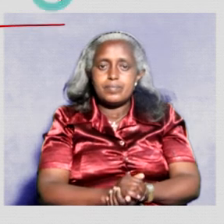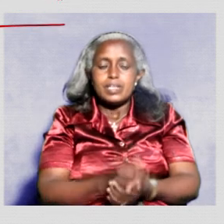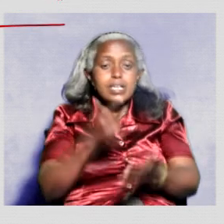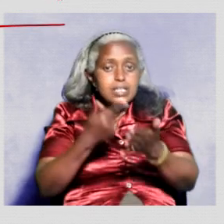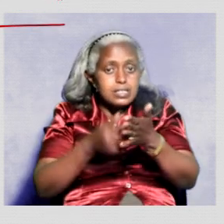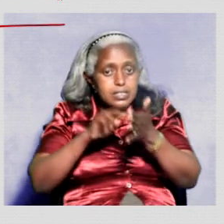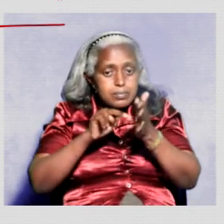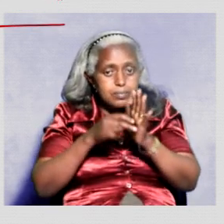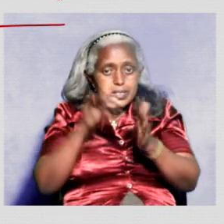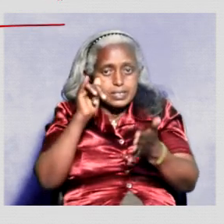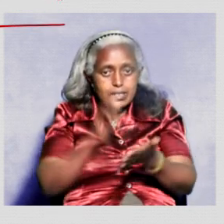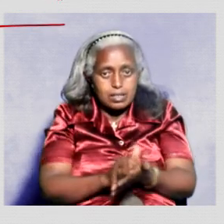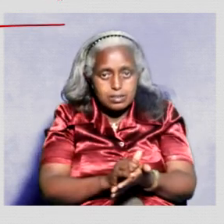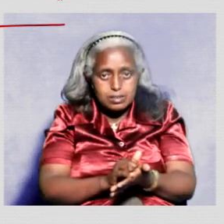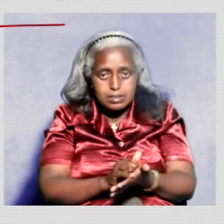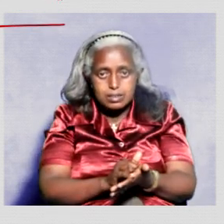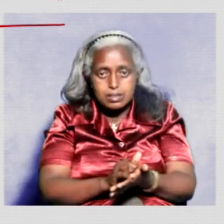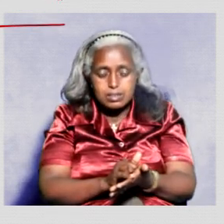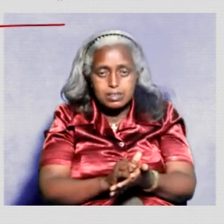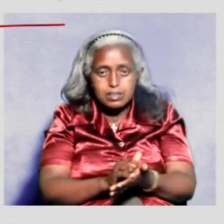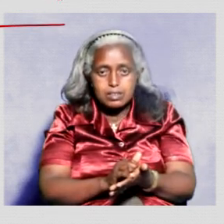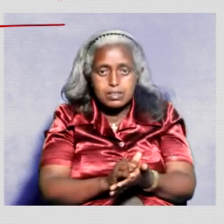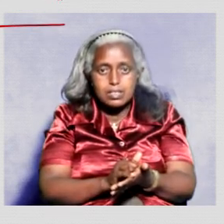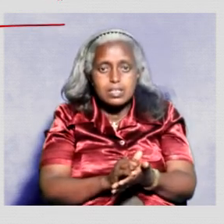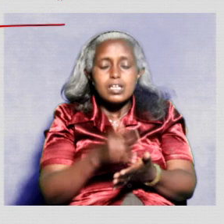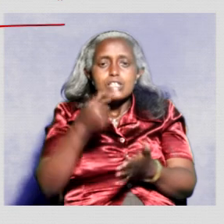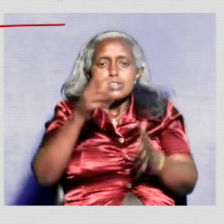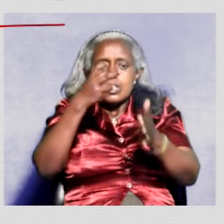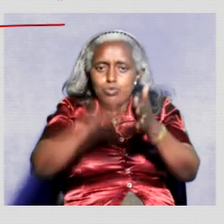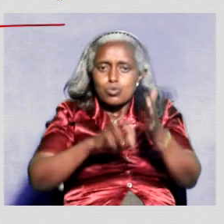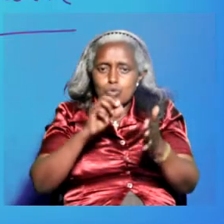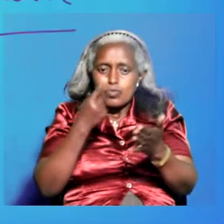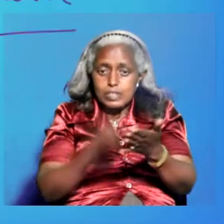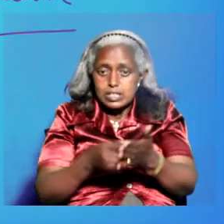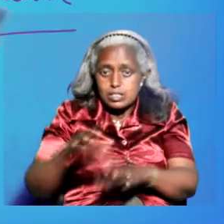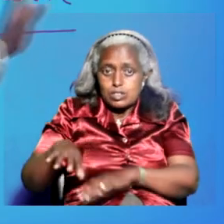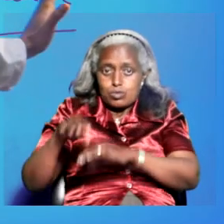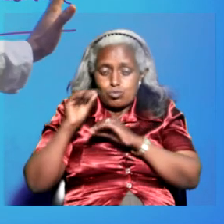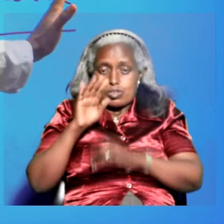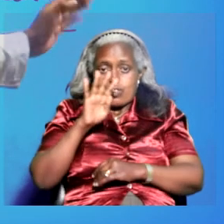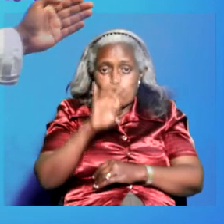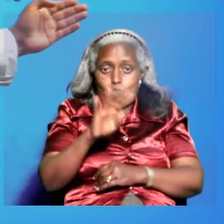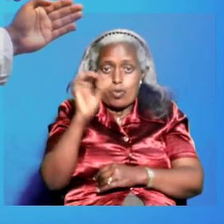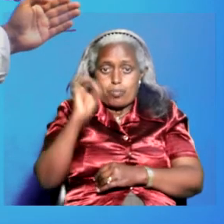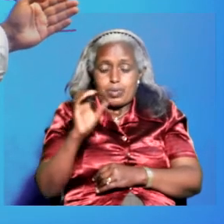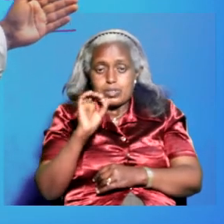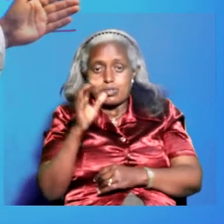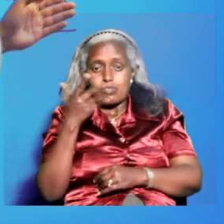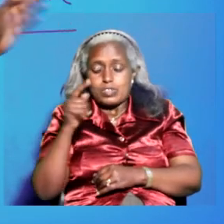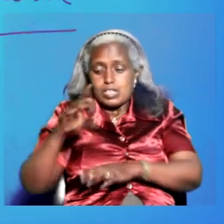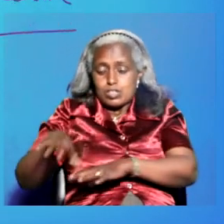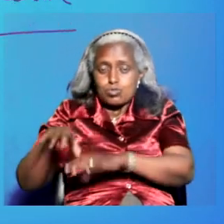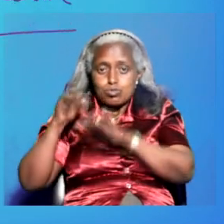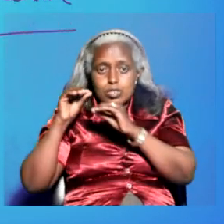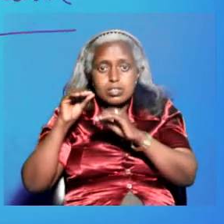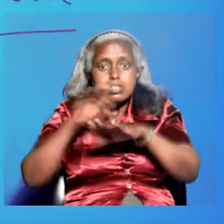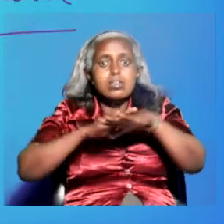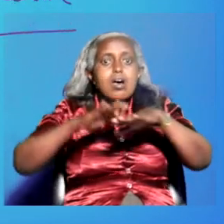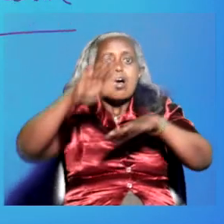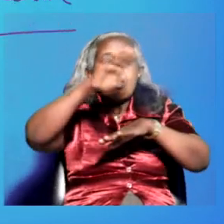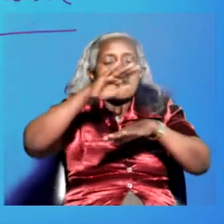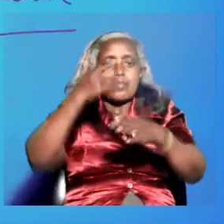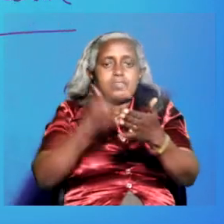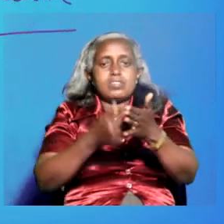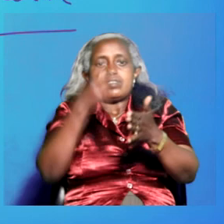This means that the score of this student, 4% of the students score above this